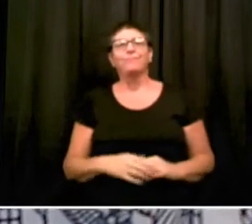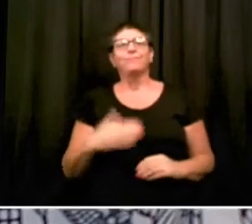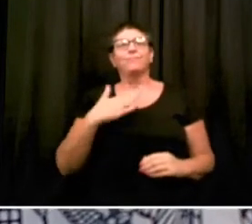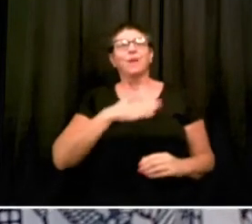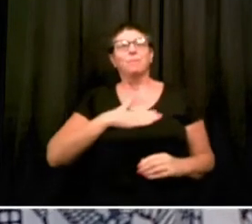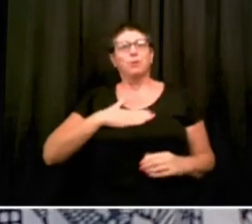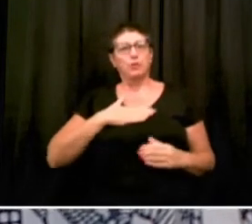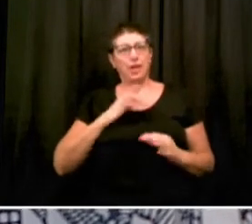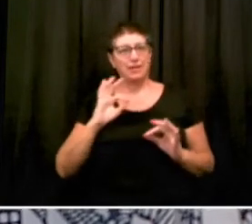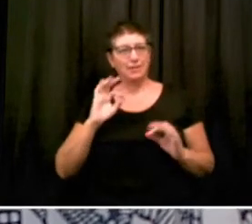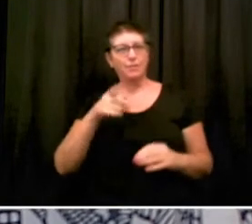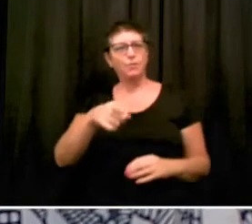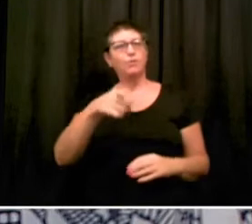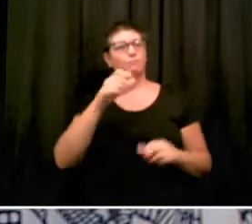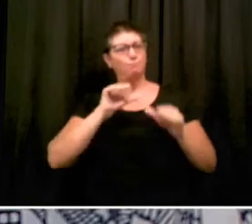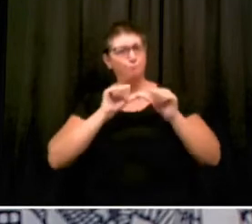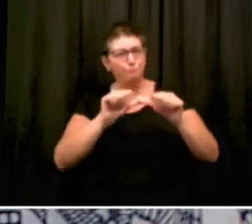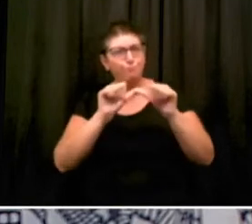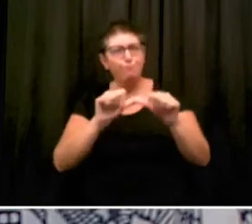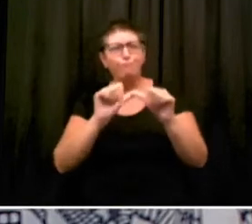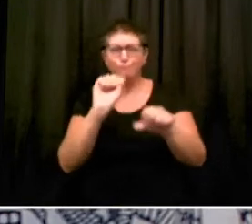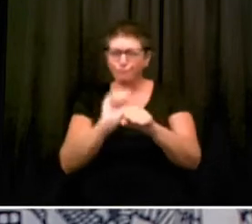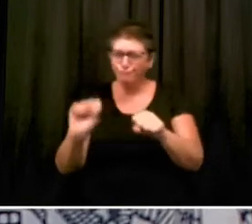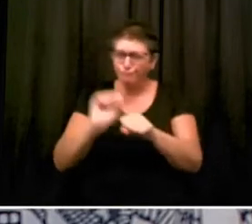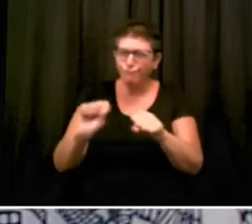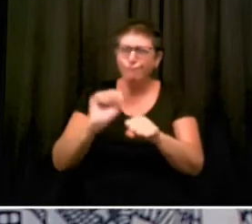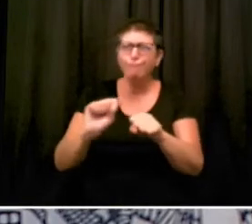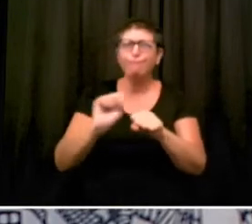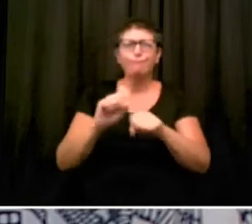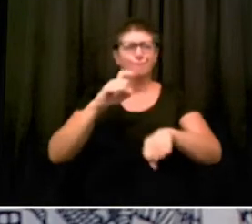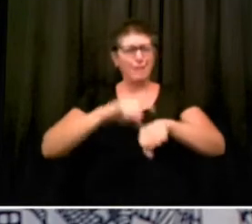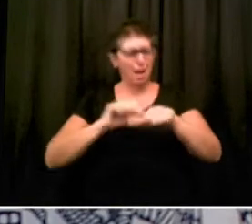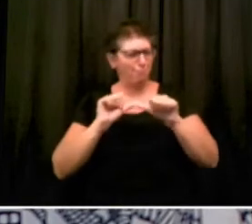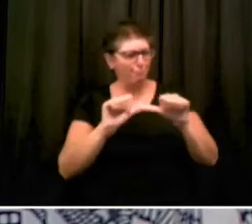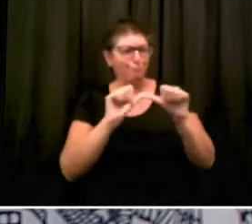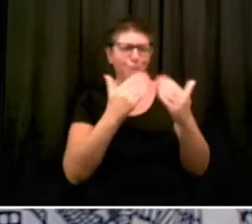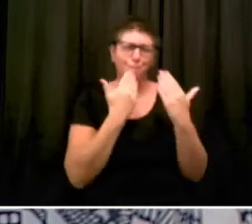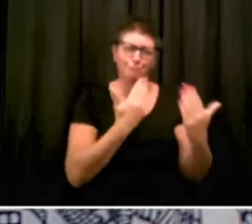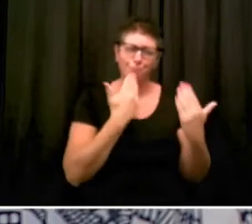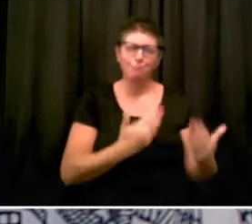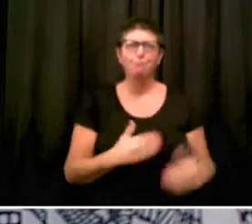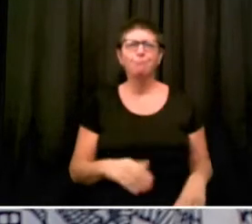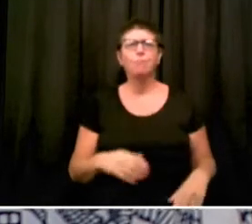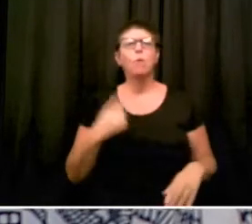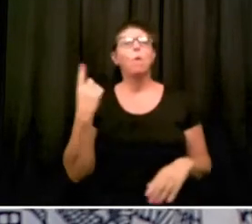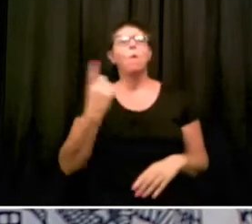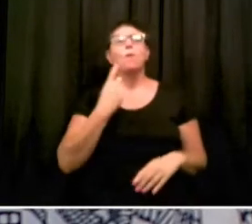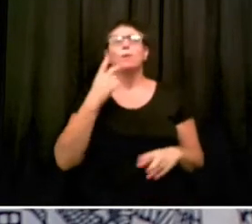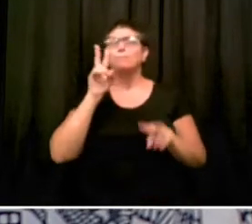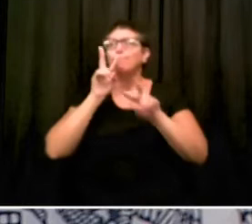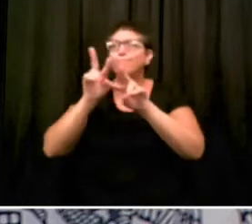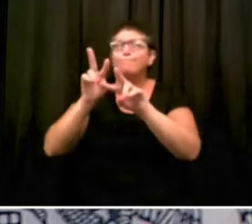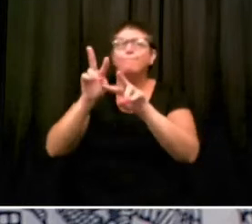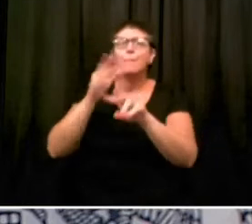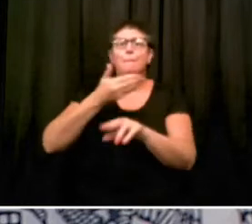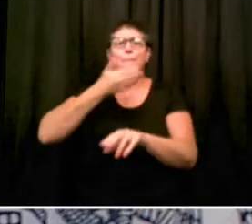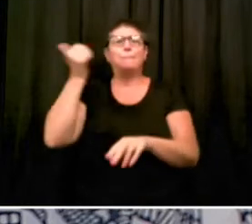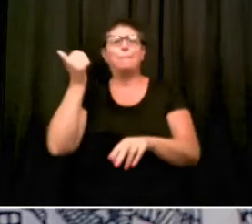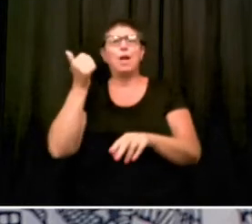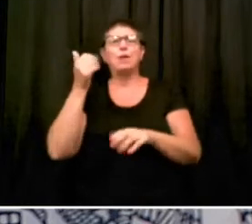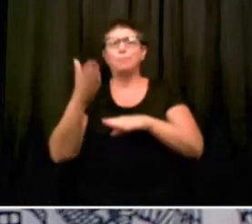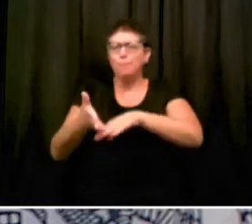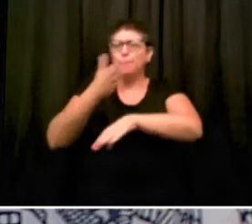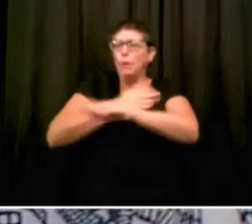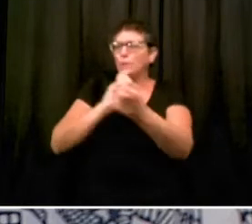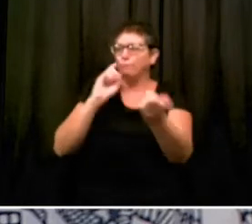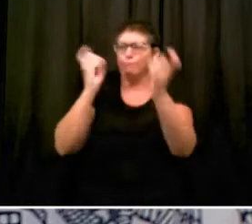and ongoing effort to continue always looking for the next reform that's needed, the next way of bringing police and community together. And I think the